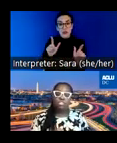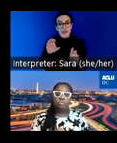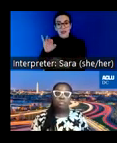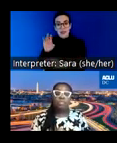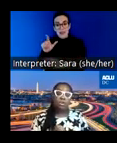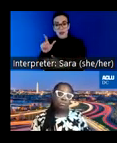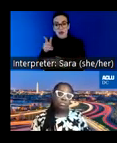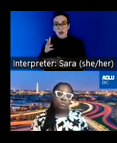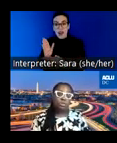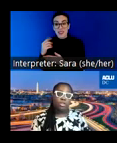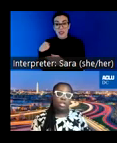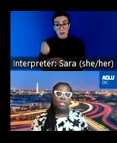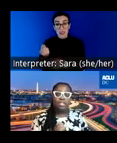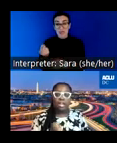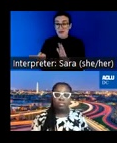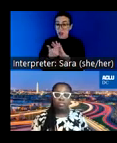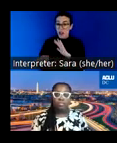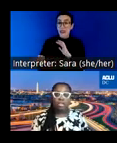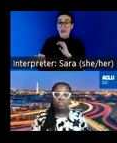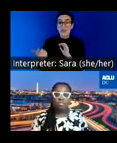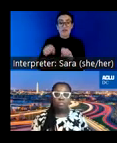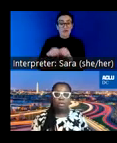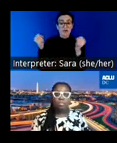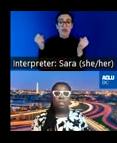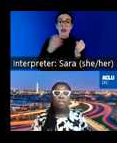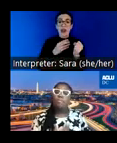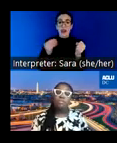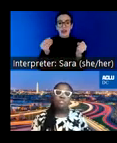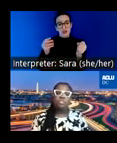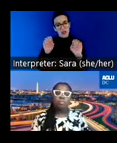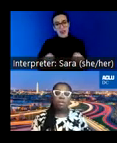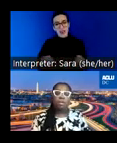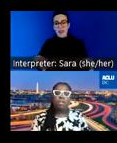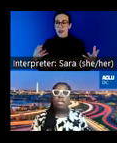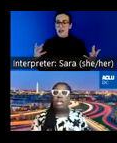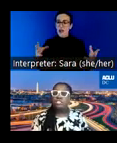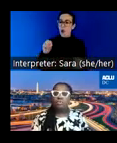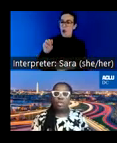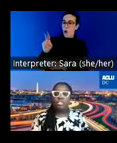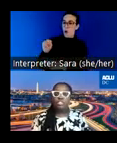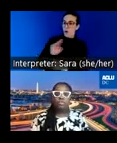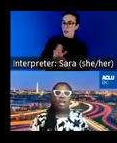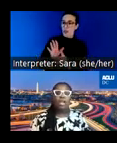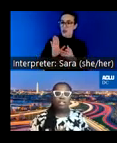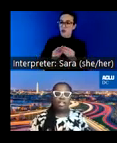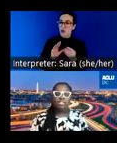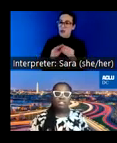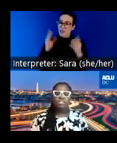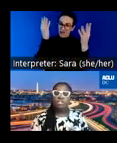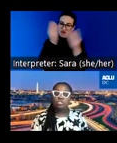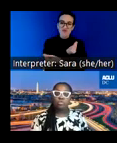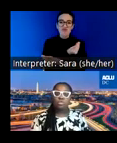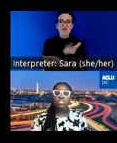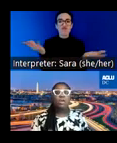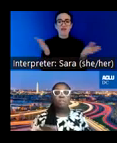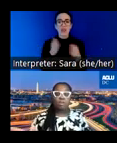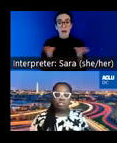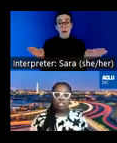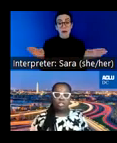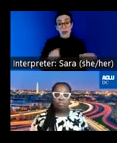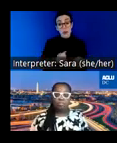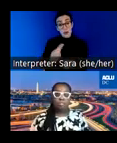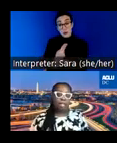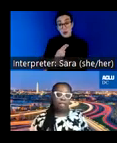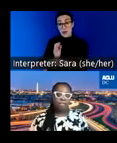more ownership of their own story and get it out to the public. And we're using our blog as a way to highlight their stories, but